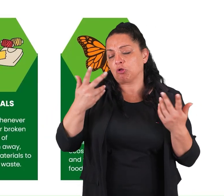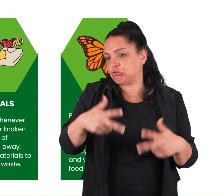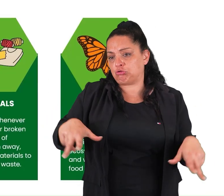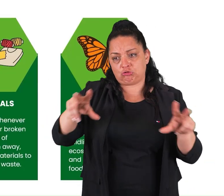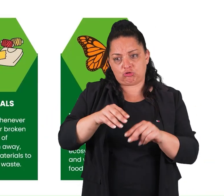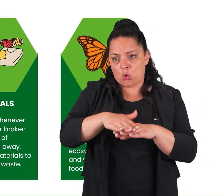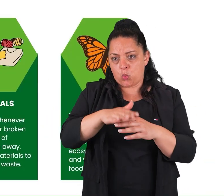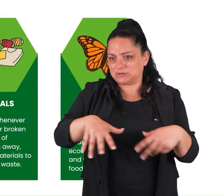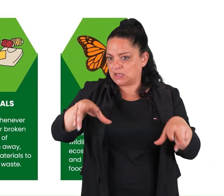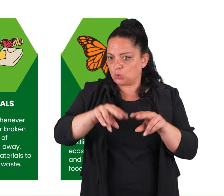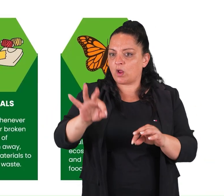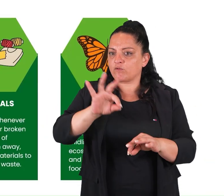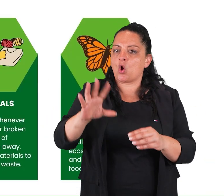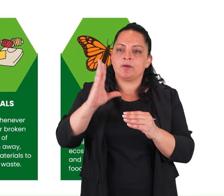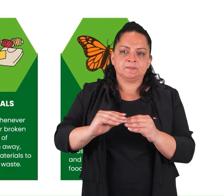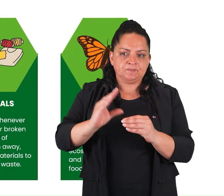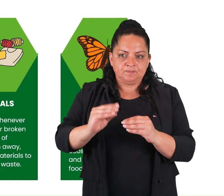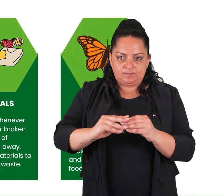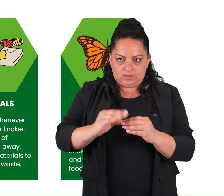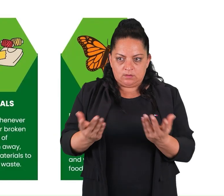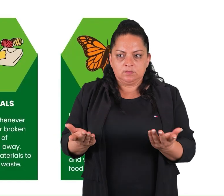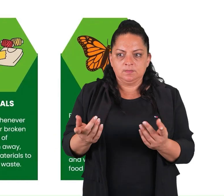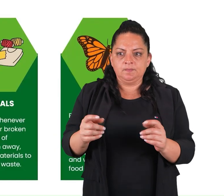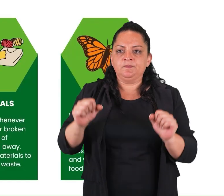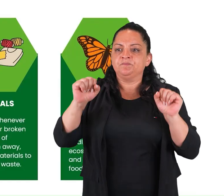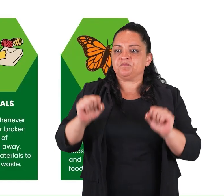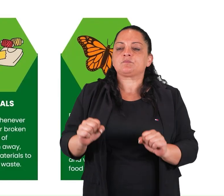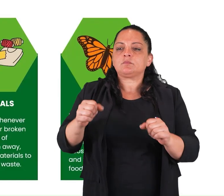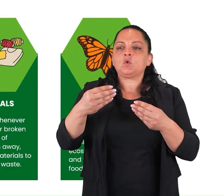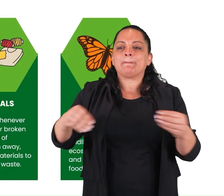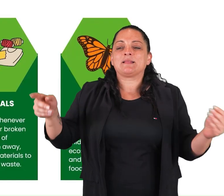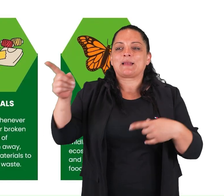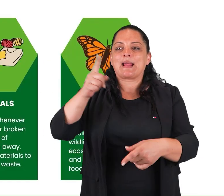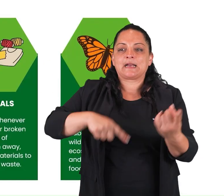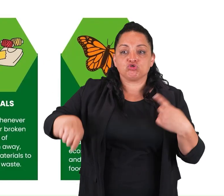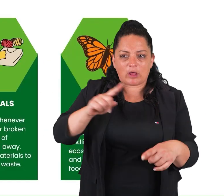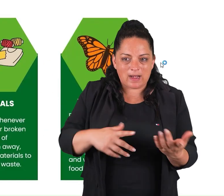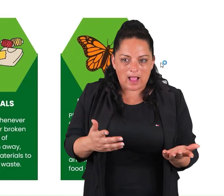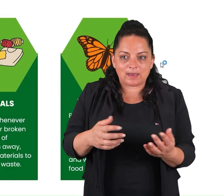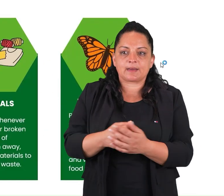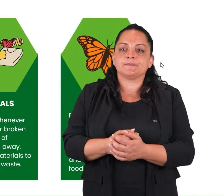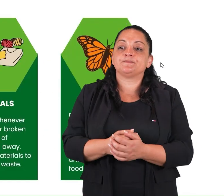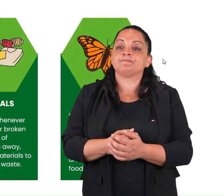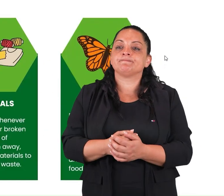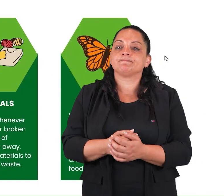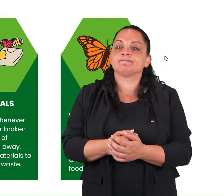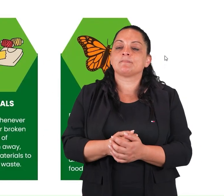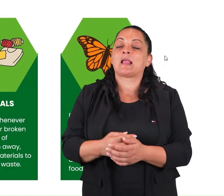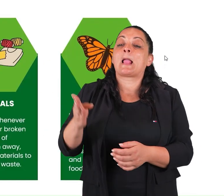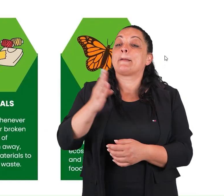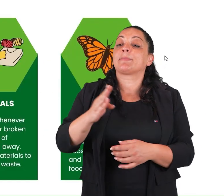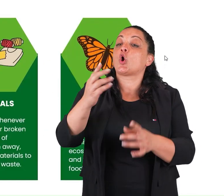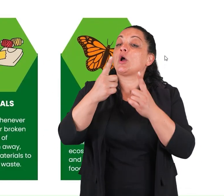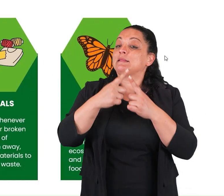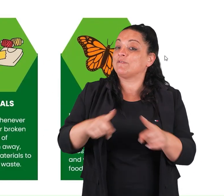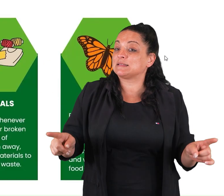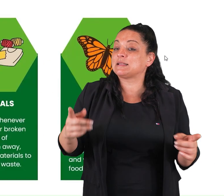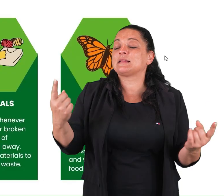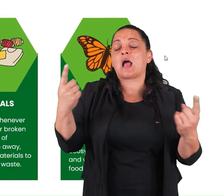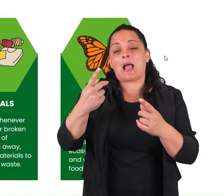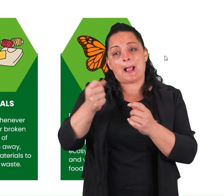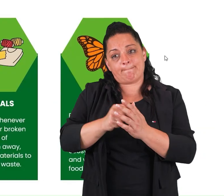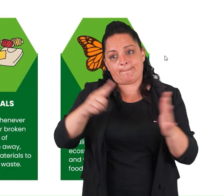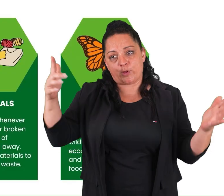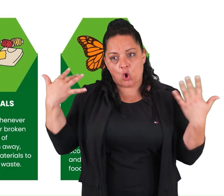we can repair them, and we can recycle materials as well. And about biodiversity, it's really important as